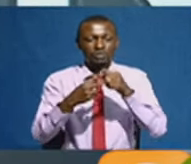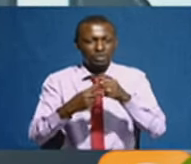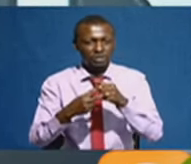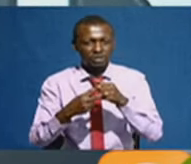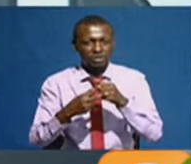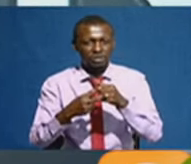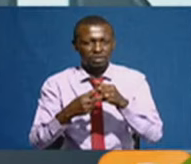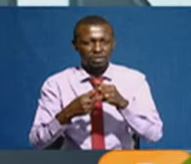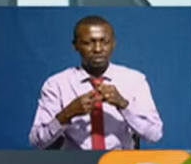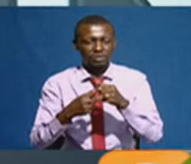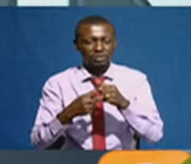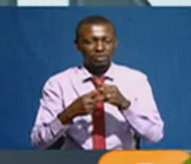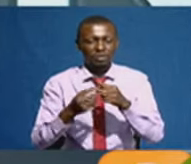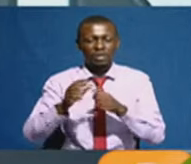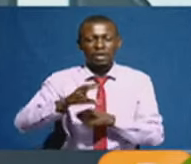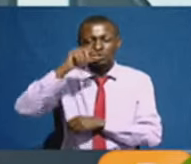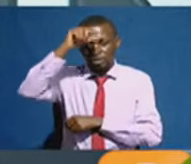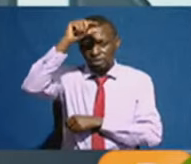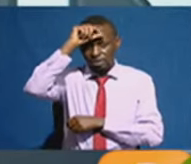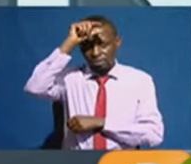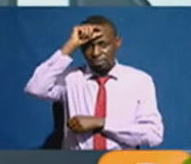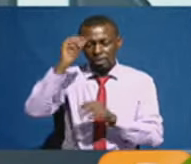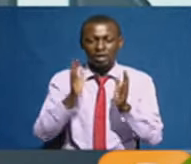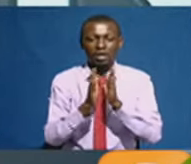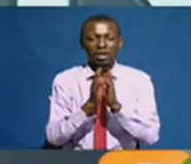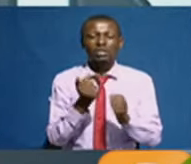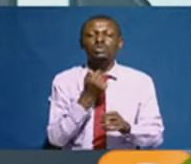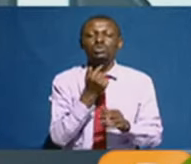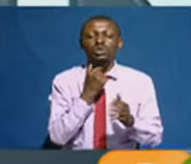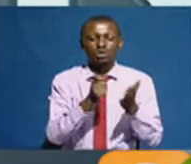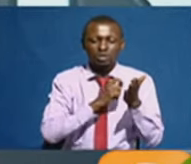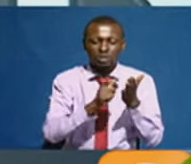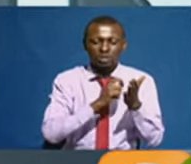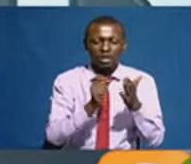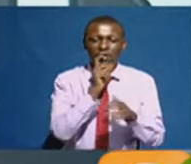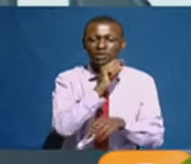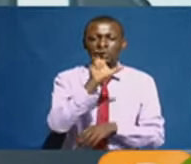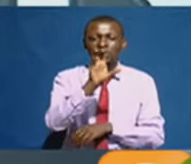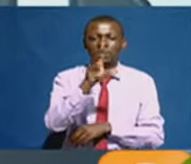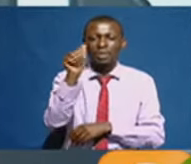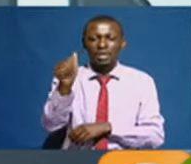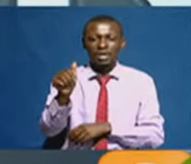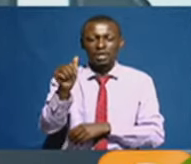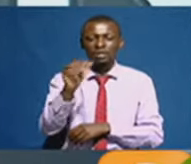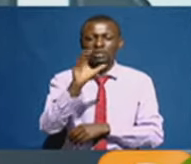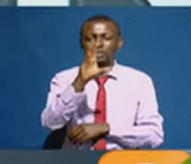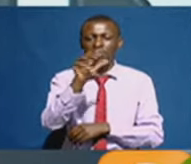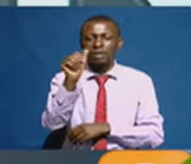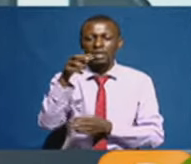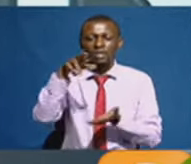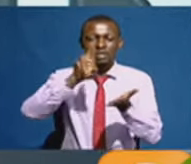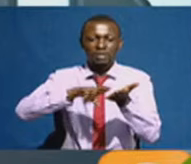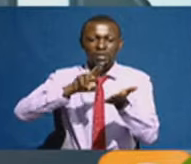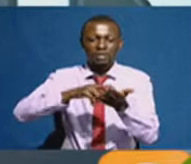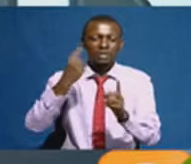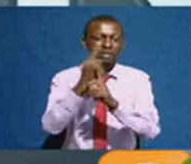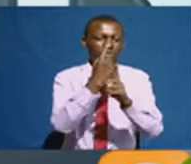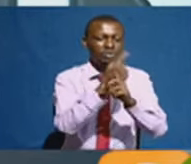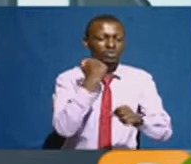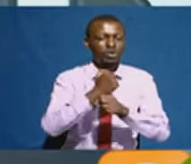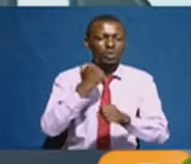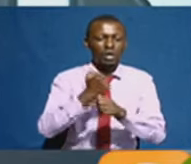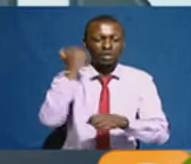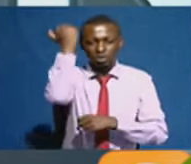2017. And at that time, the county governments and the union then signed those CBAs, and those CBAs were registered at the different labor courts in the